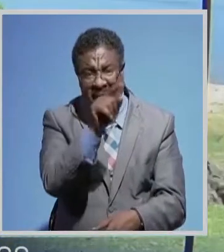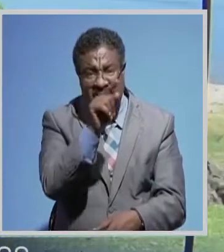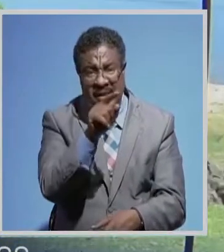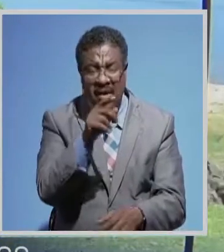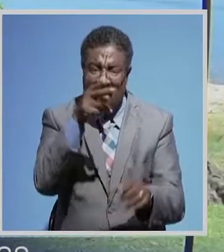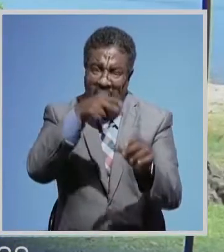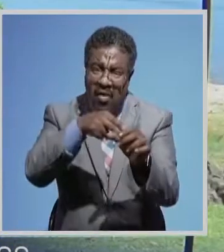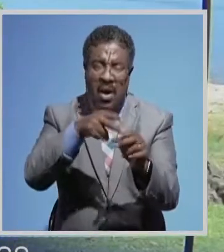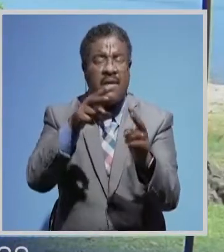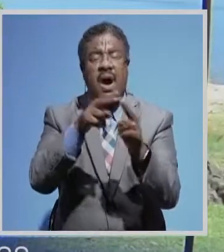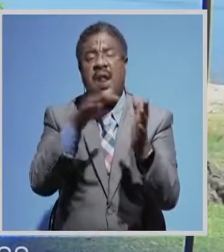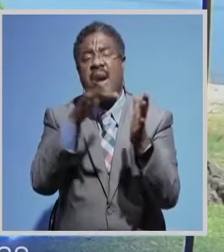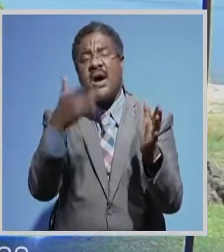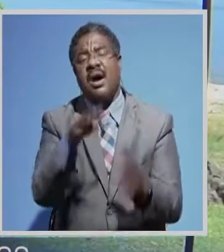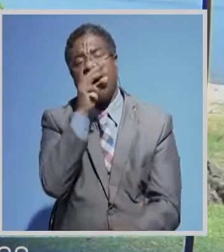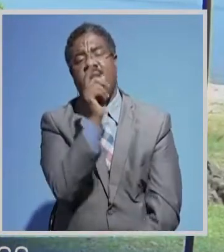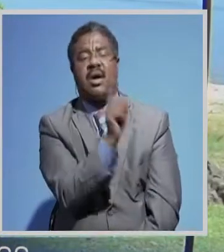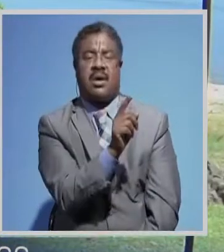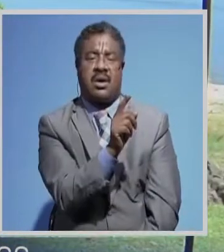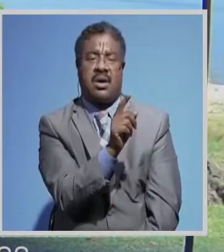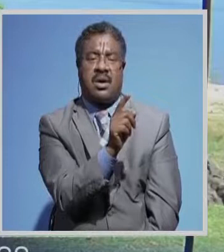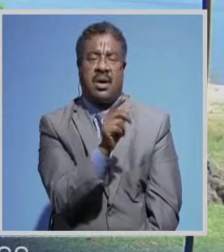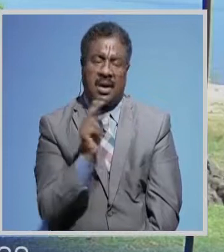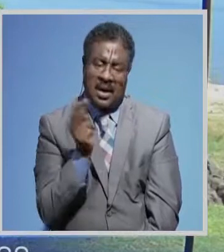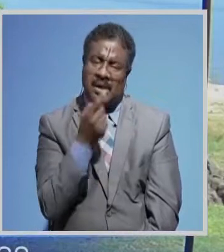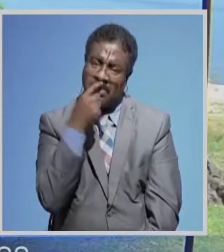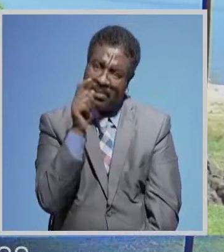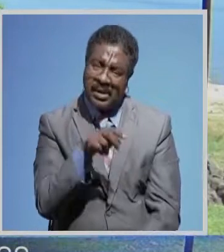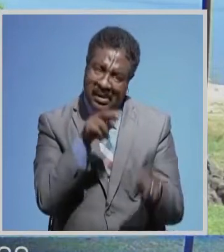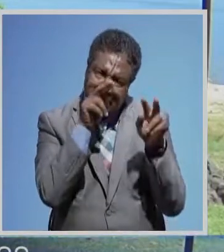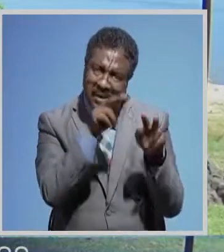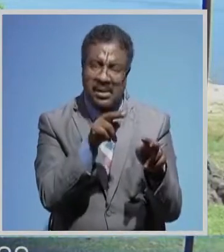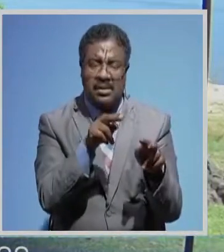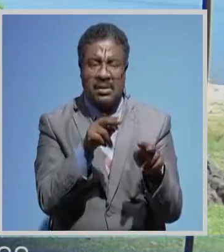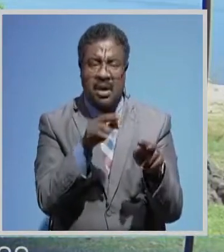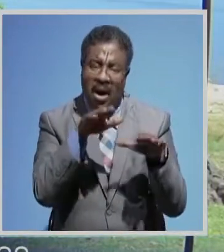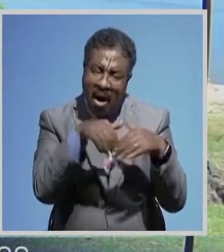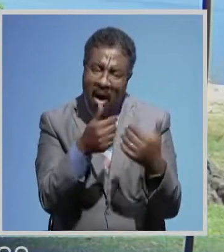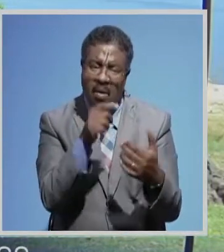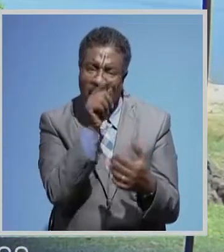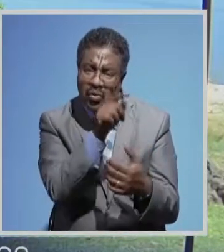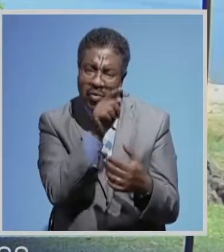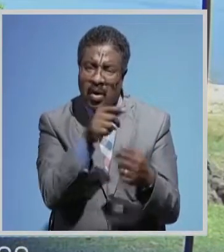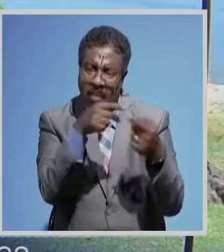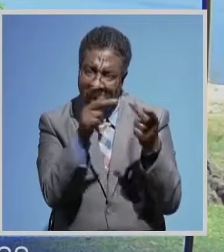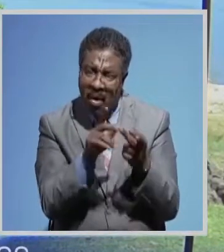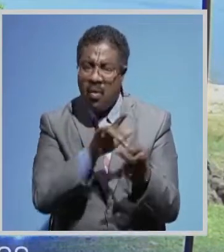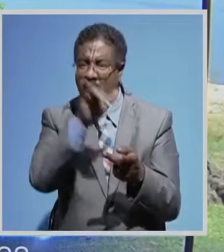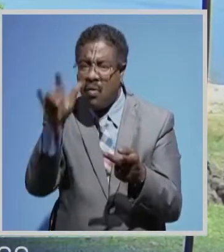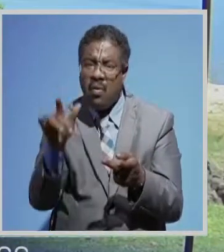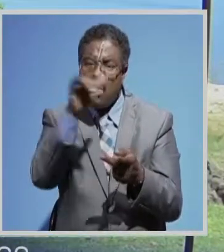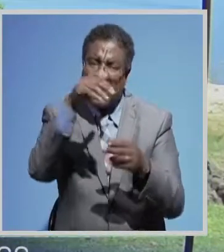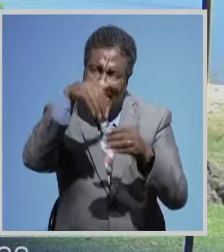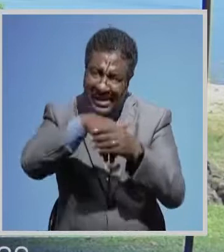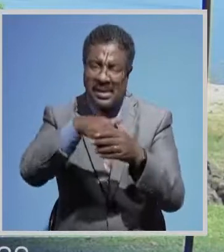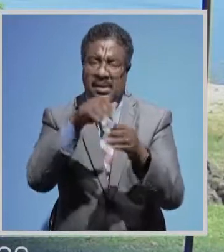fuel is expensive. We need to re-look into that aspect, see how best we could connect most of these places within our